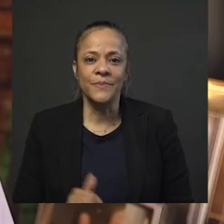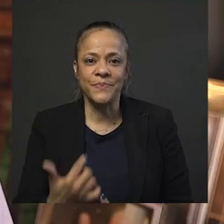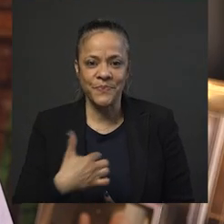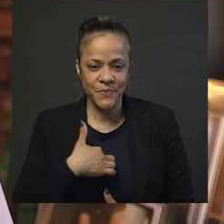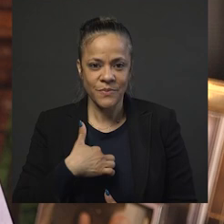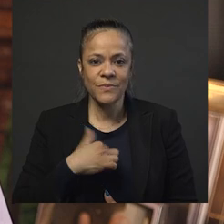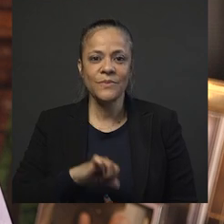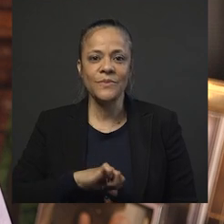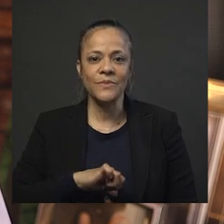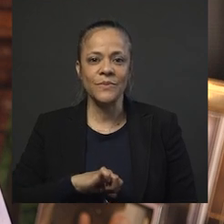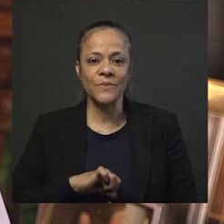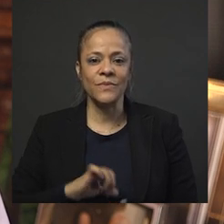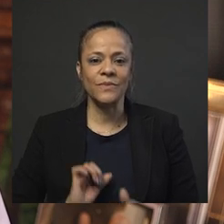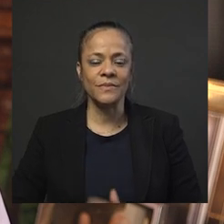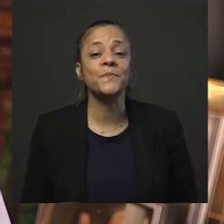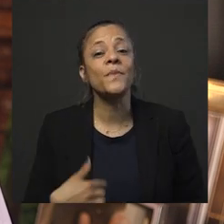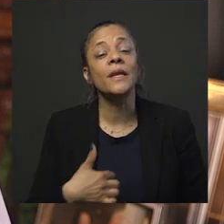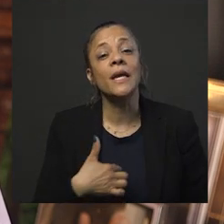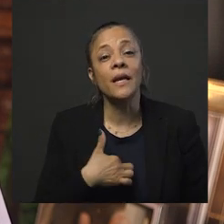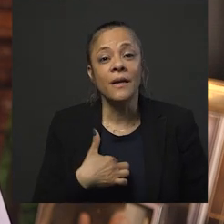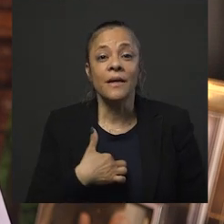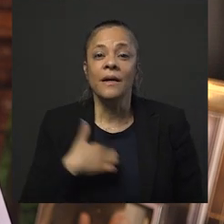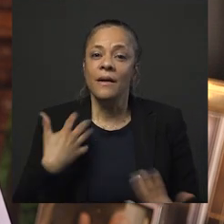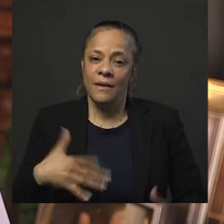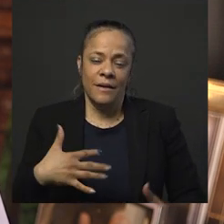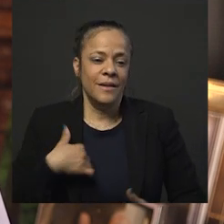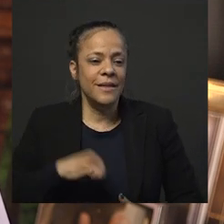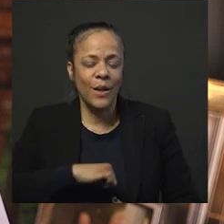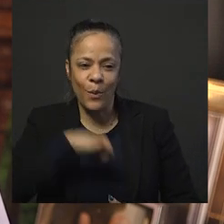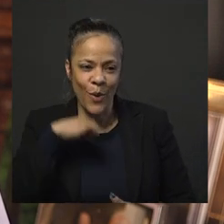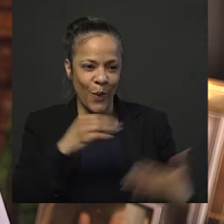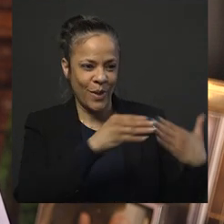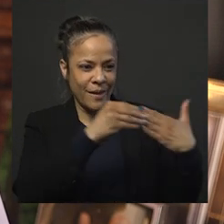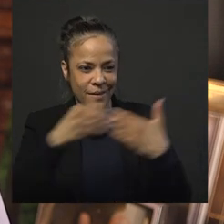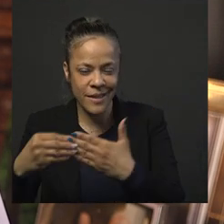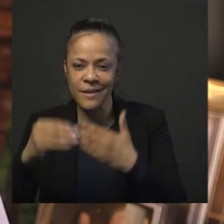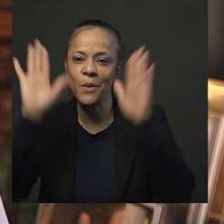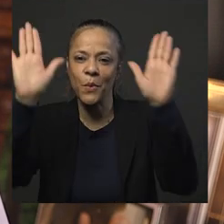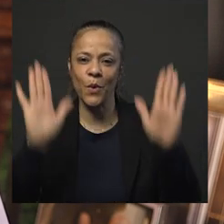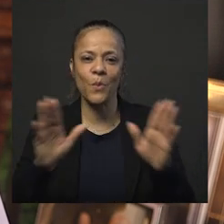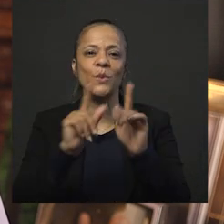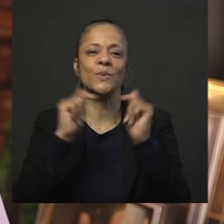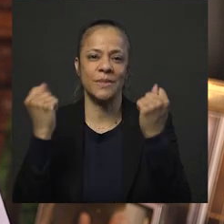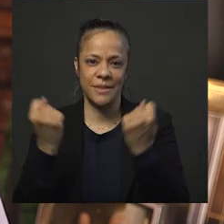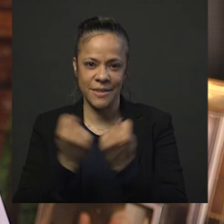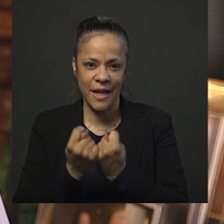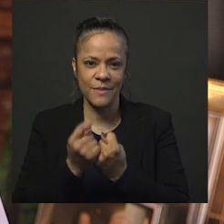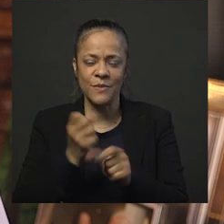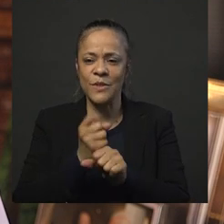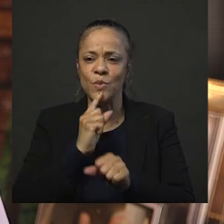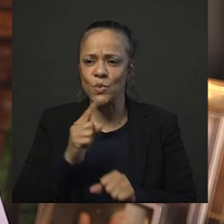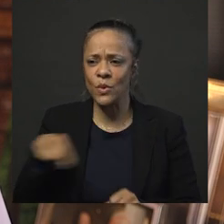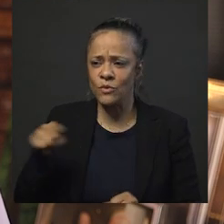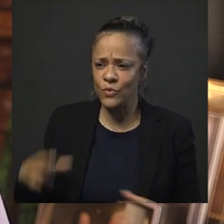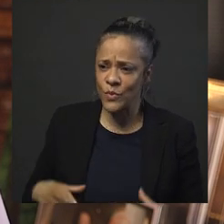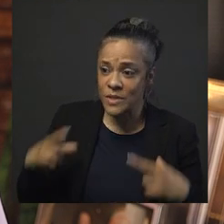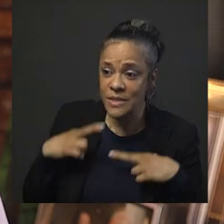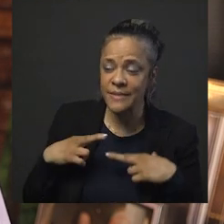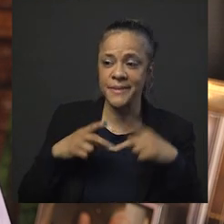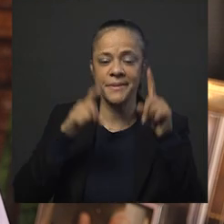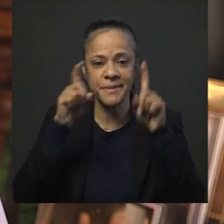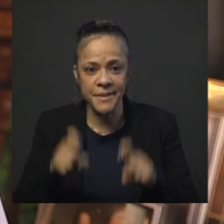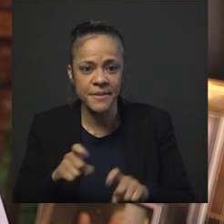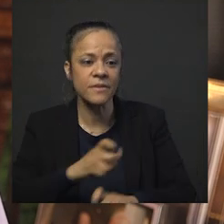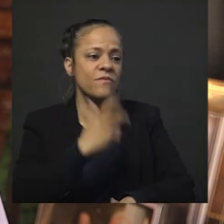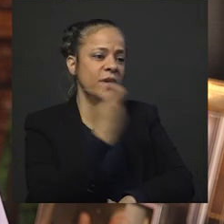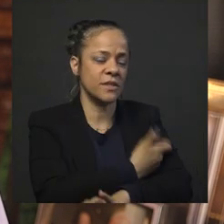have gone above and beyond to ensure our residents have the testing, vaccines, and various other services that have proved critical and even life-saving